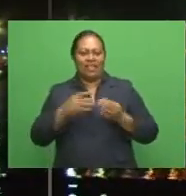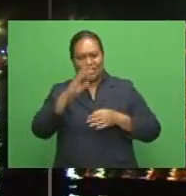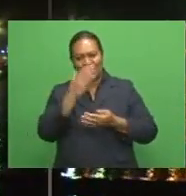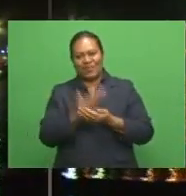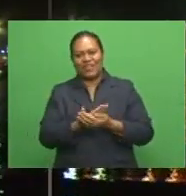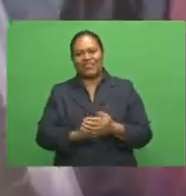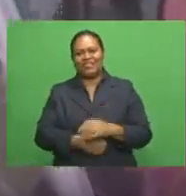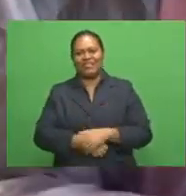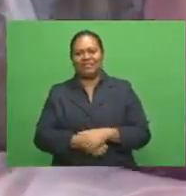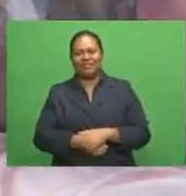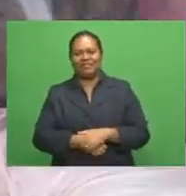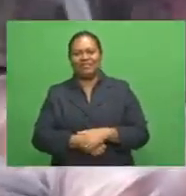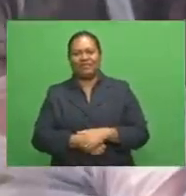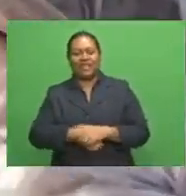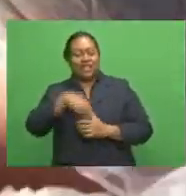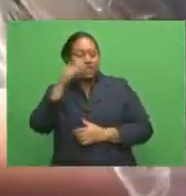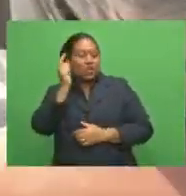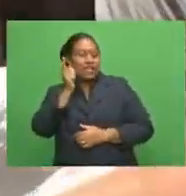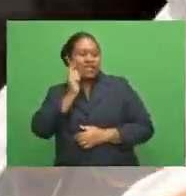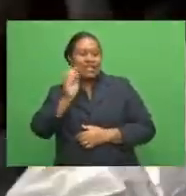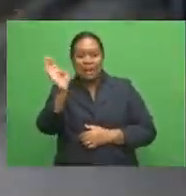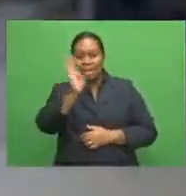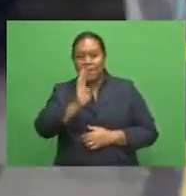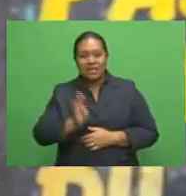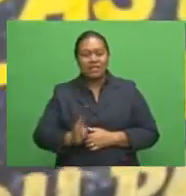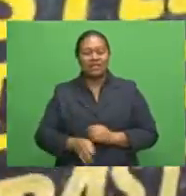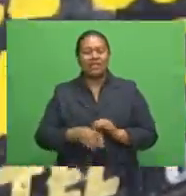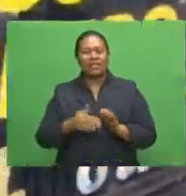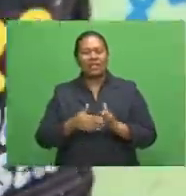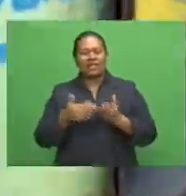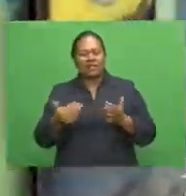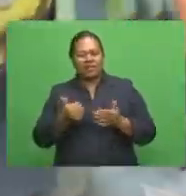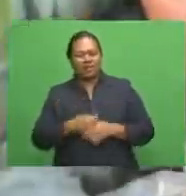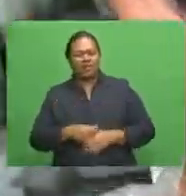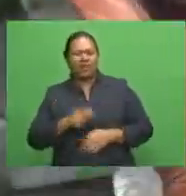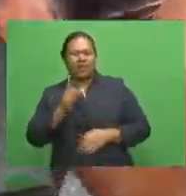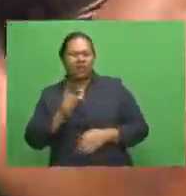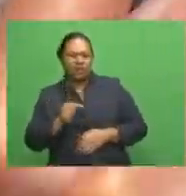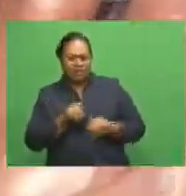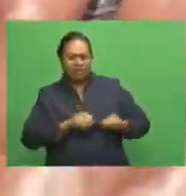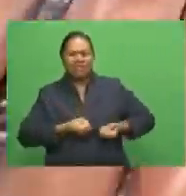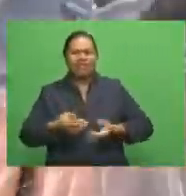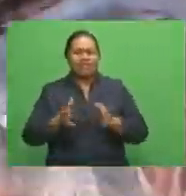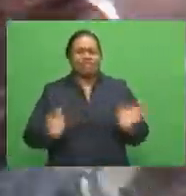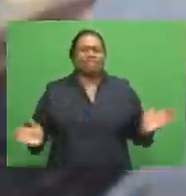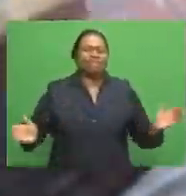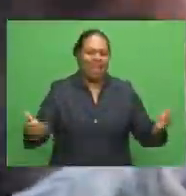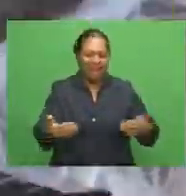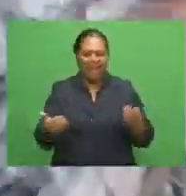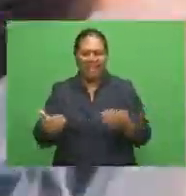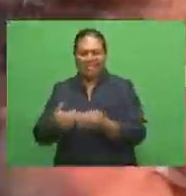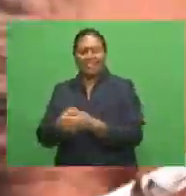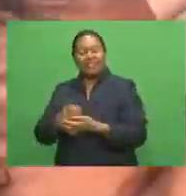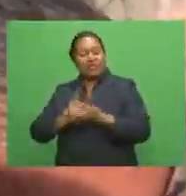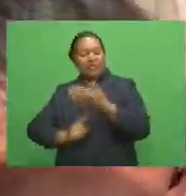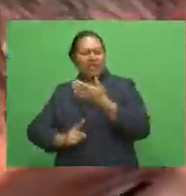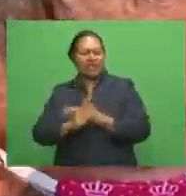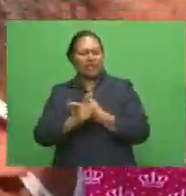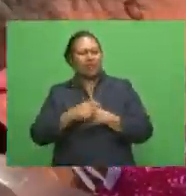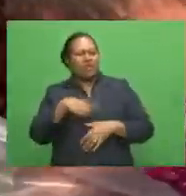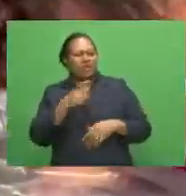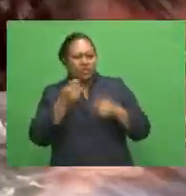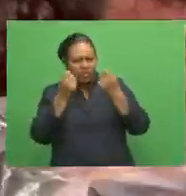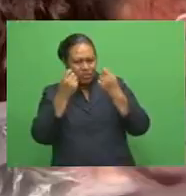60. A teacher in Brazil is going above and beyond for her students by delivering them hug kits. Teacher Mara Silva and her students